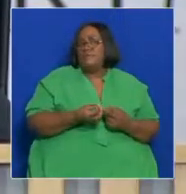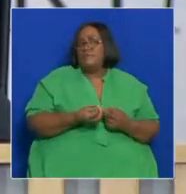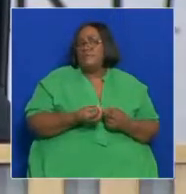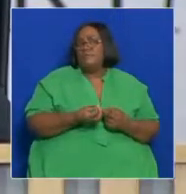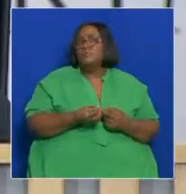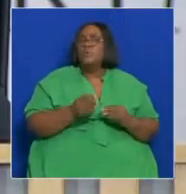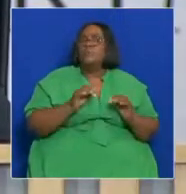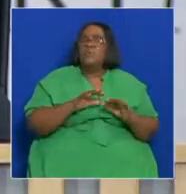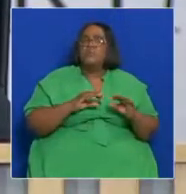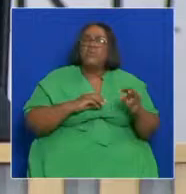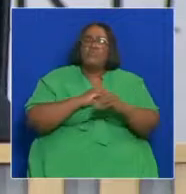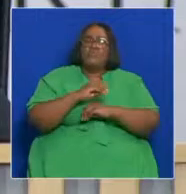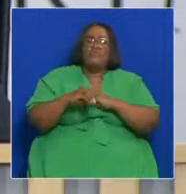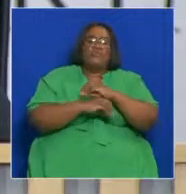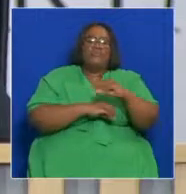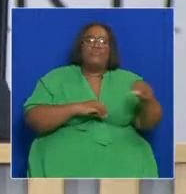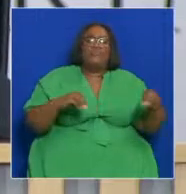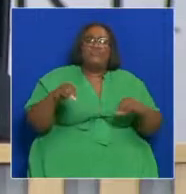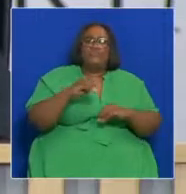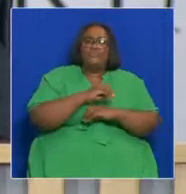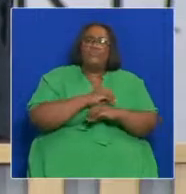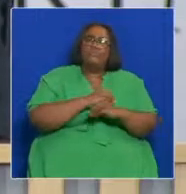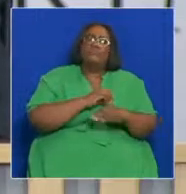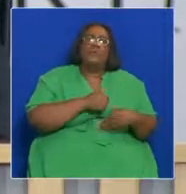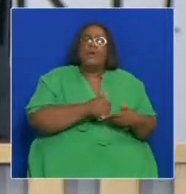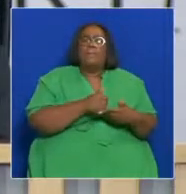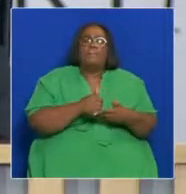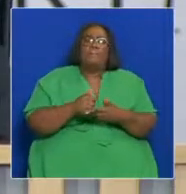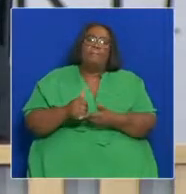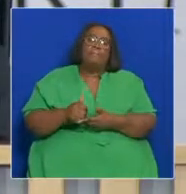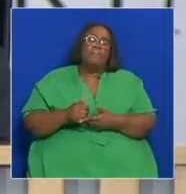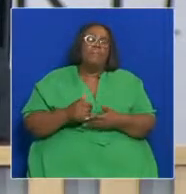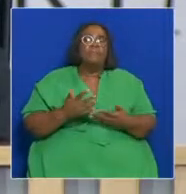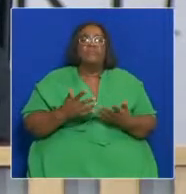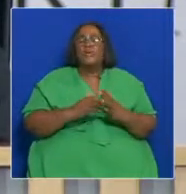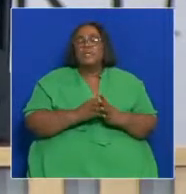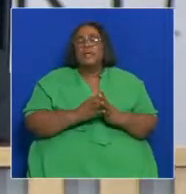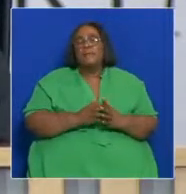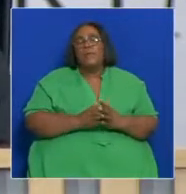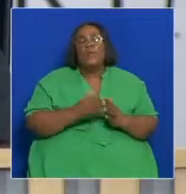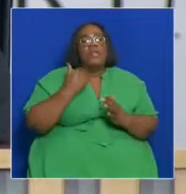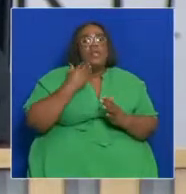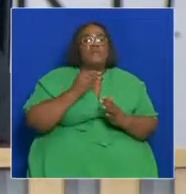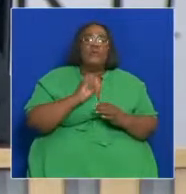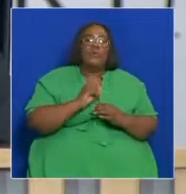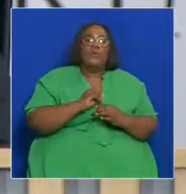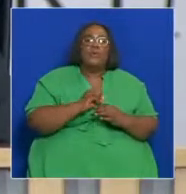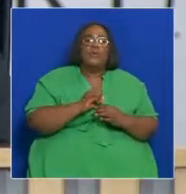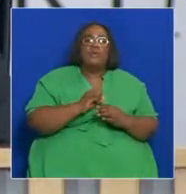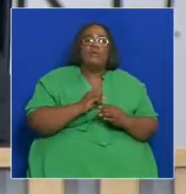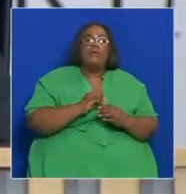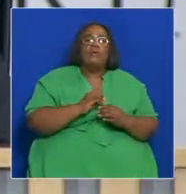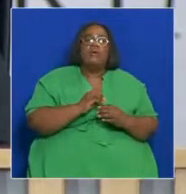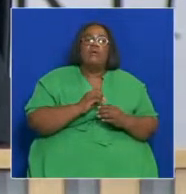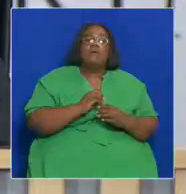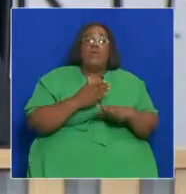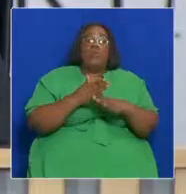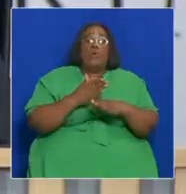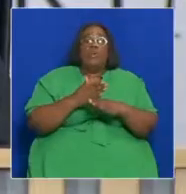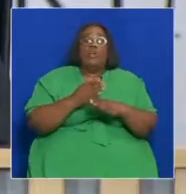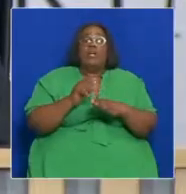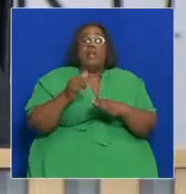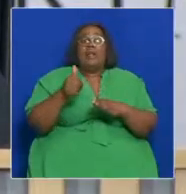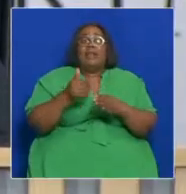they can assist. So for instance, if there is a particular tasking in another matter, and then the